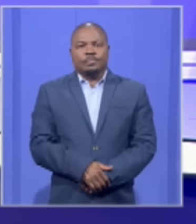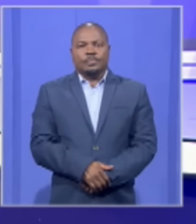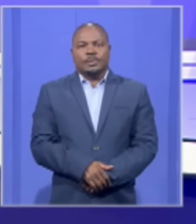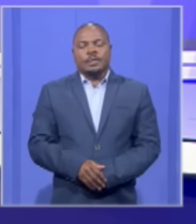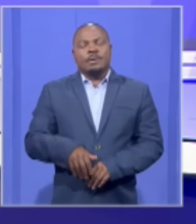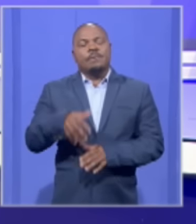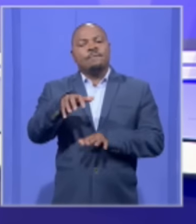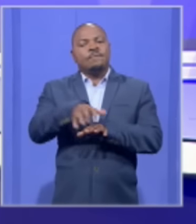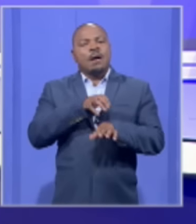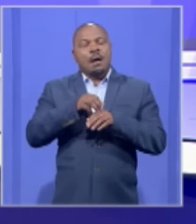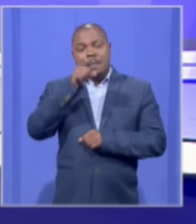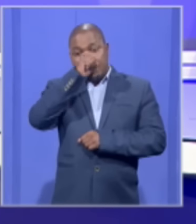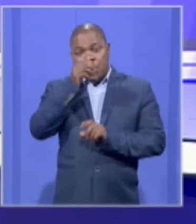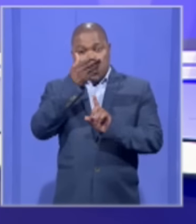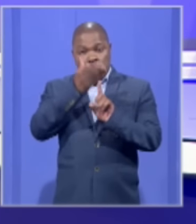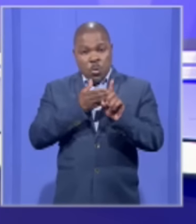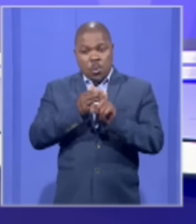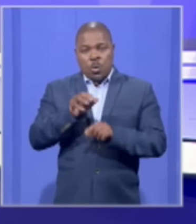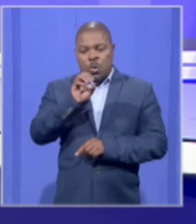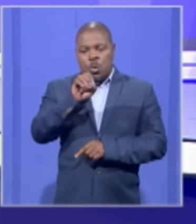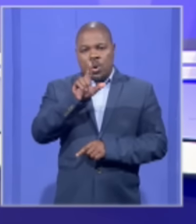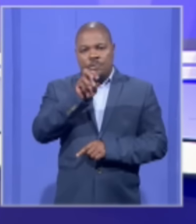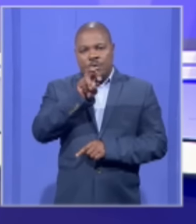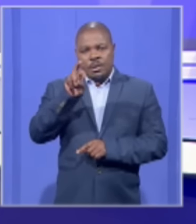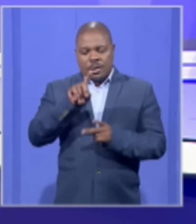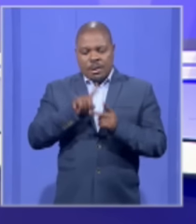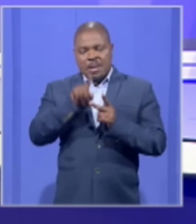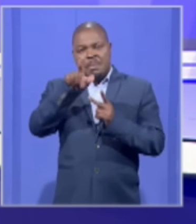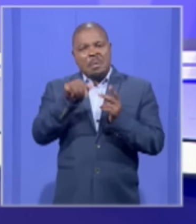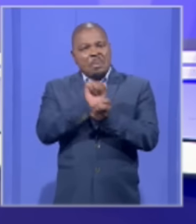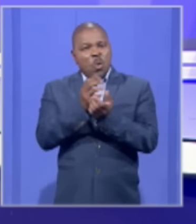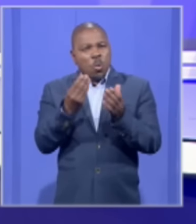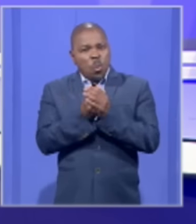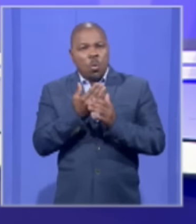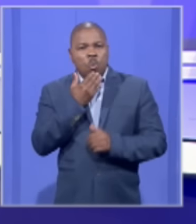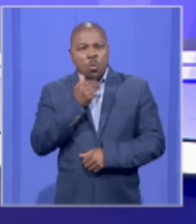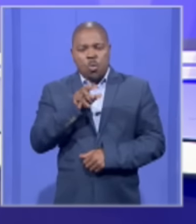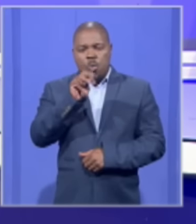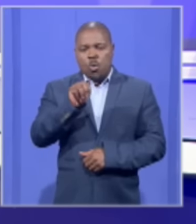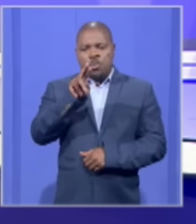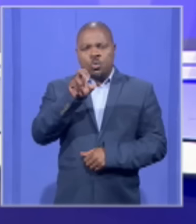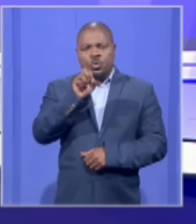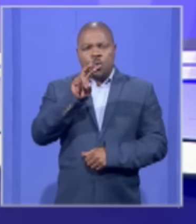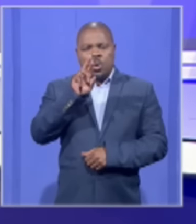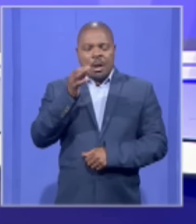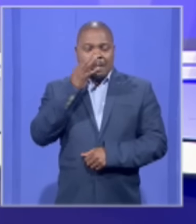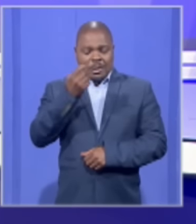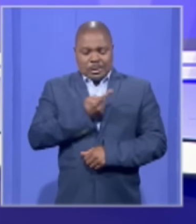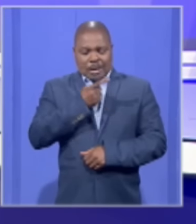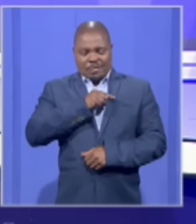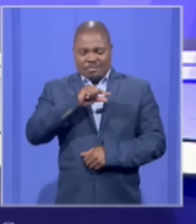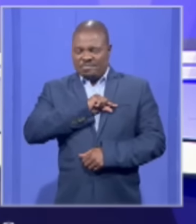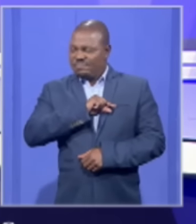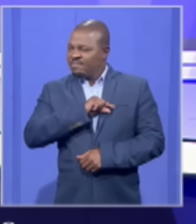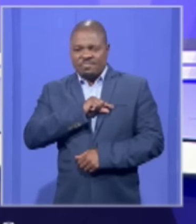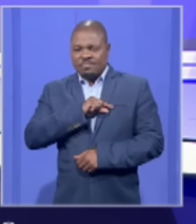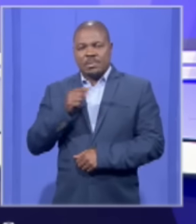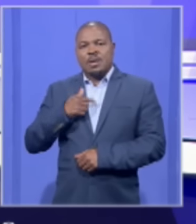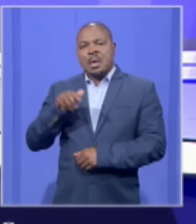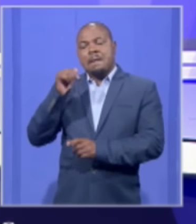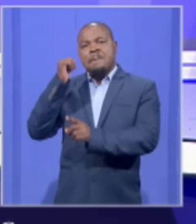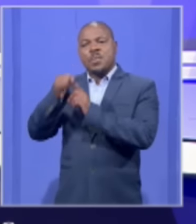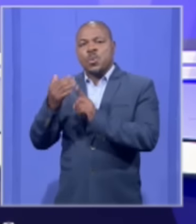Morui wa dikolobe Zakaria Olivier le molatofadi wa nae William Musora ga ba ipona molato wa polao e masisi ya ga